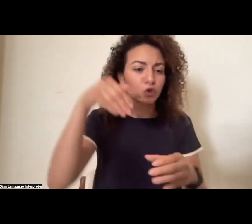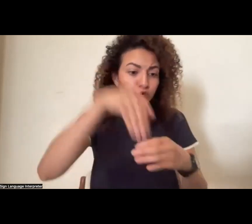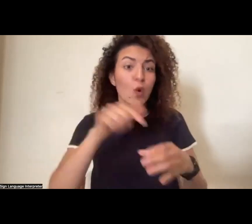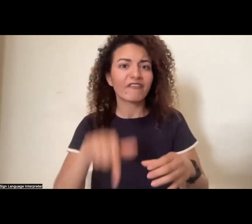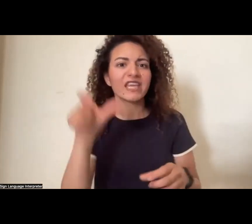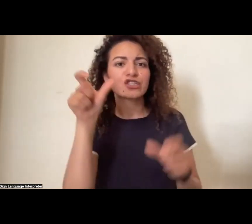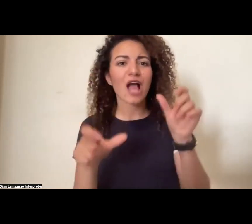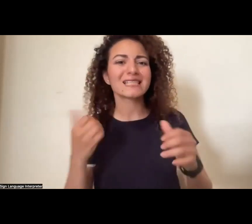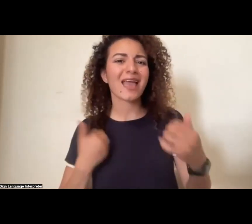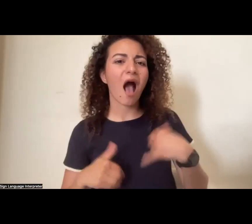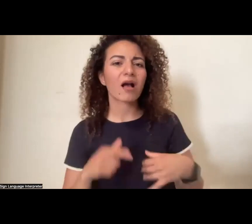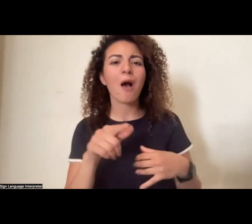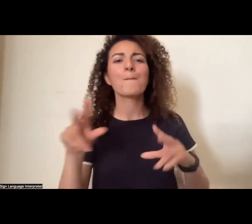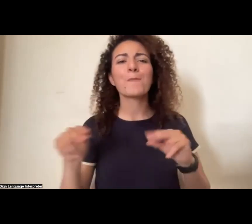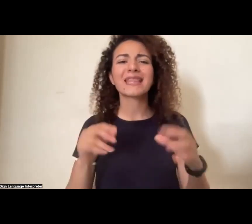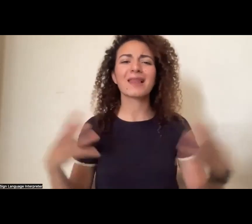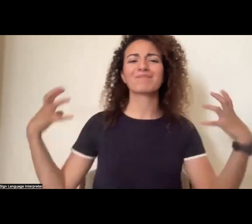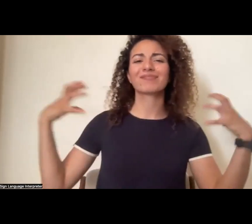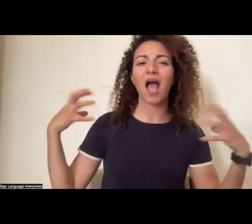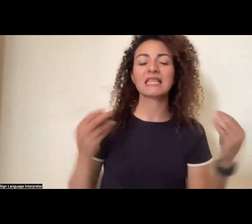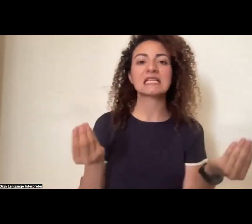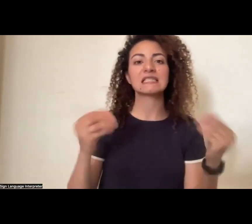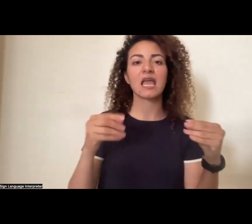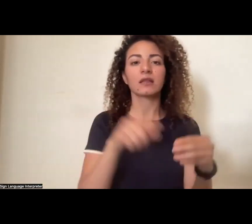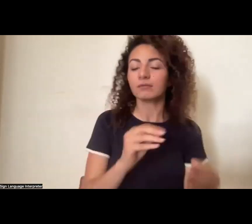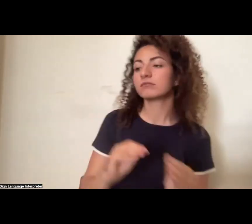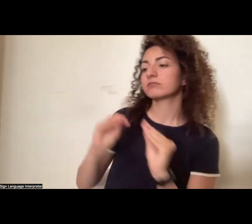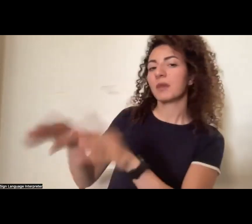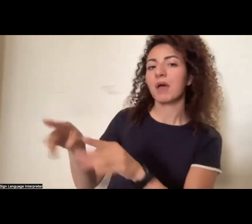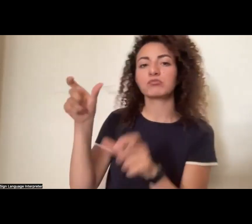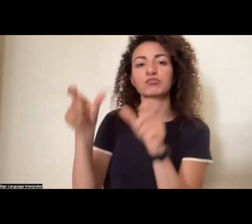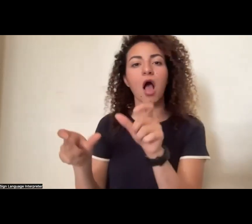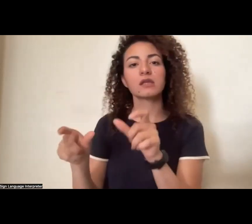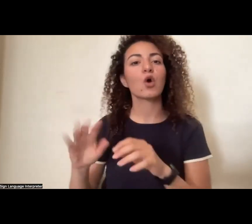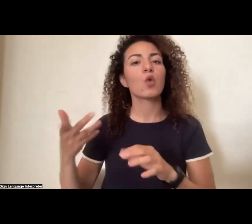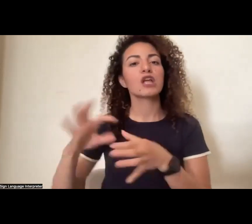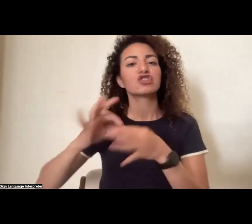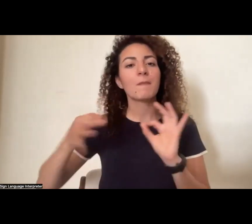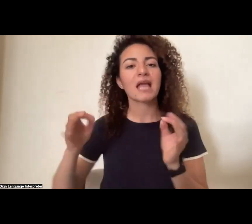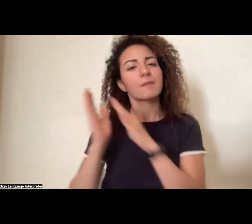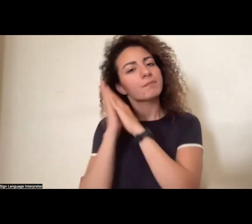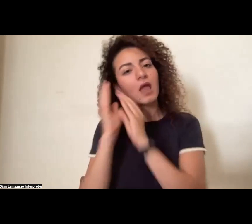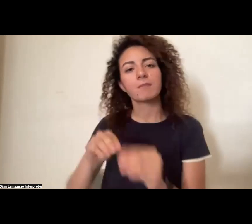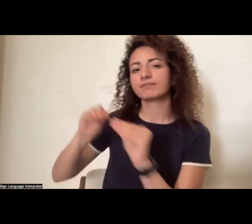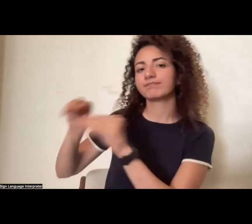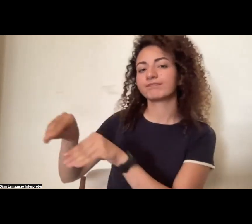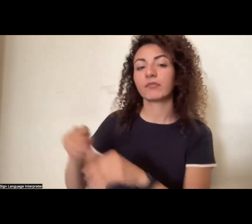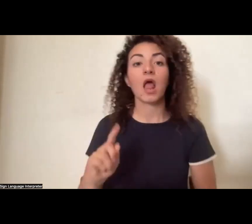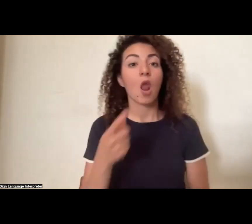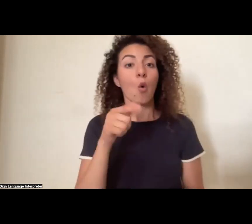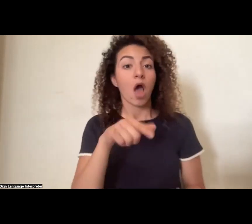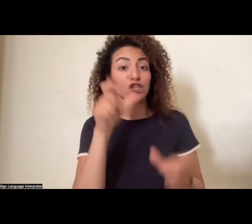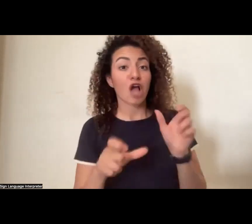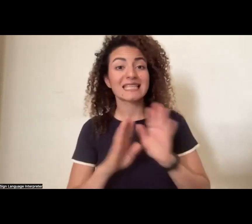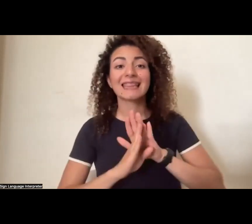to associations, to this like informal networks as support systems. And for those that do not have the support system, we find them